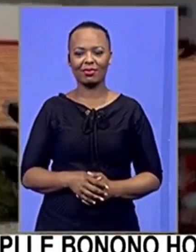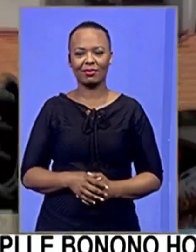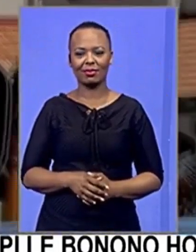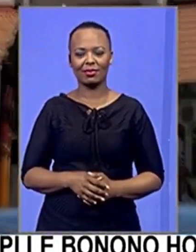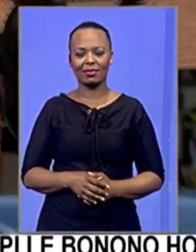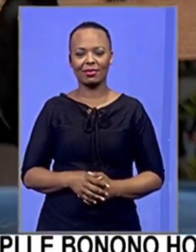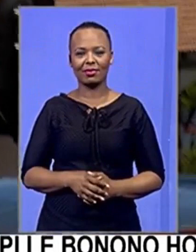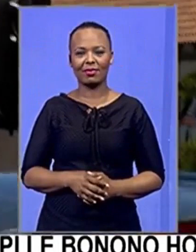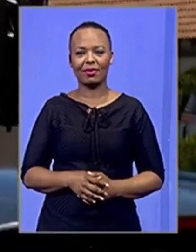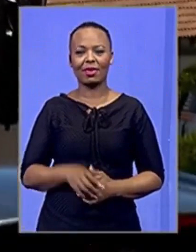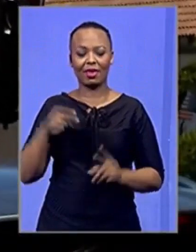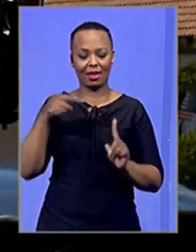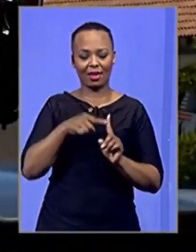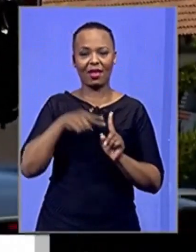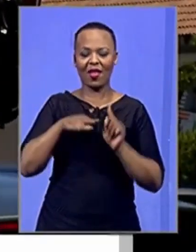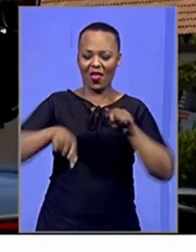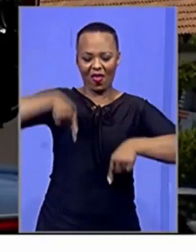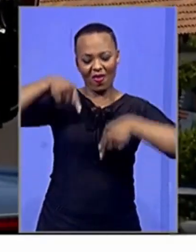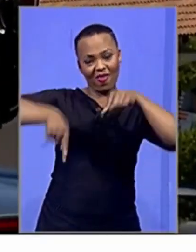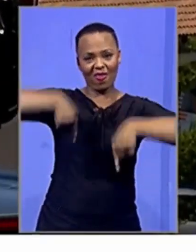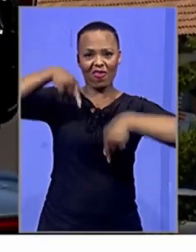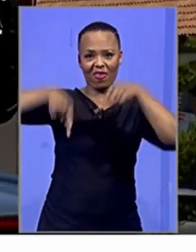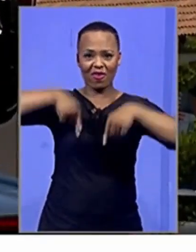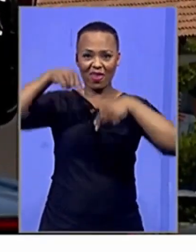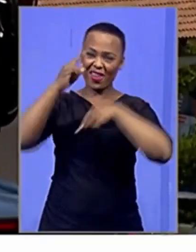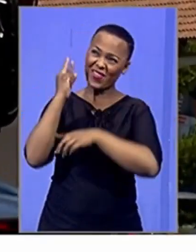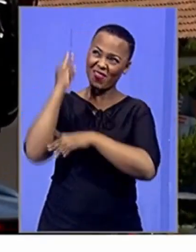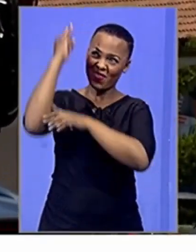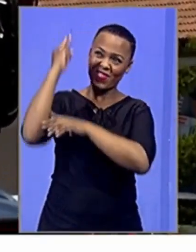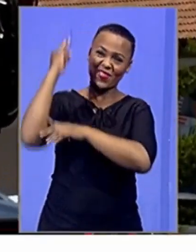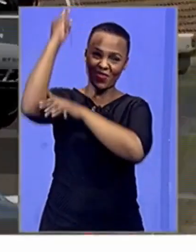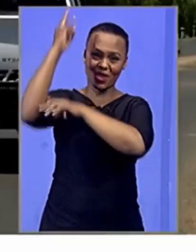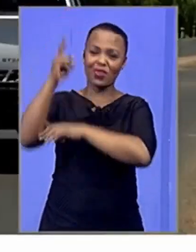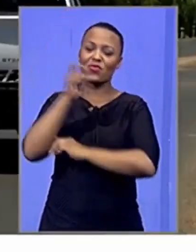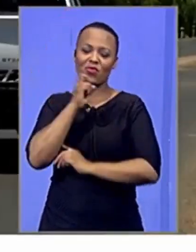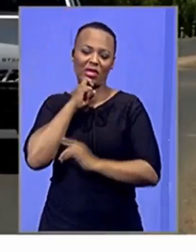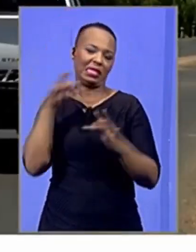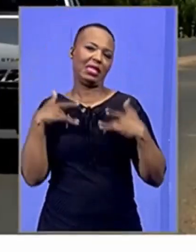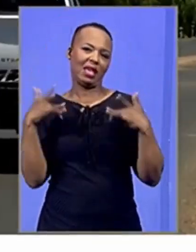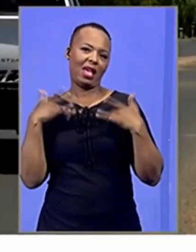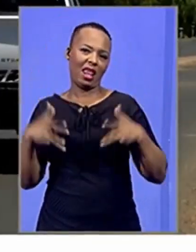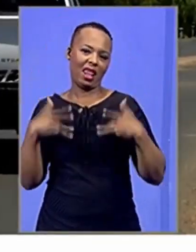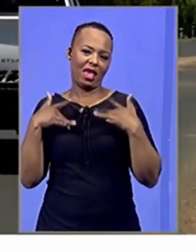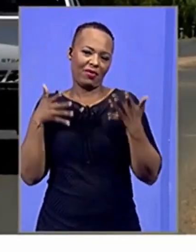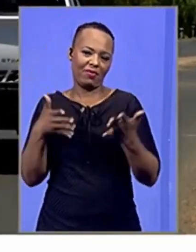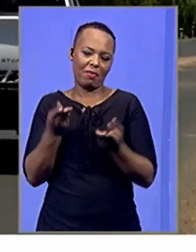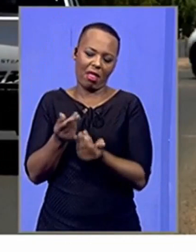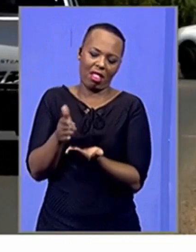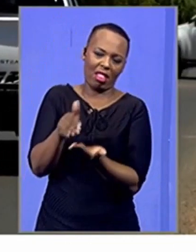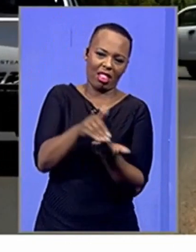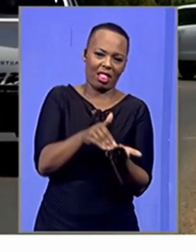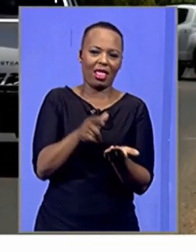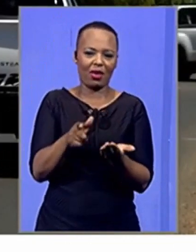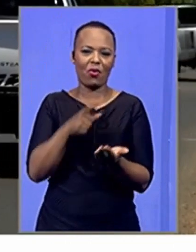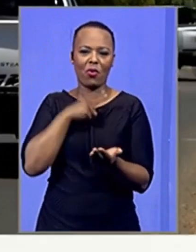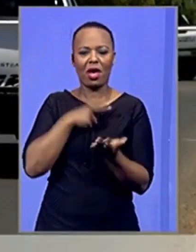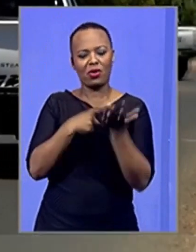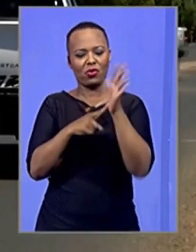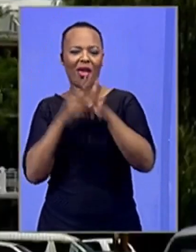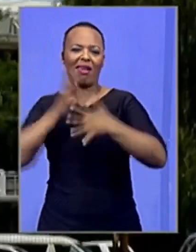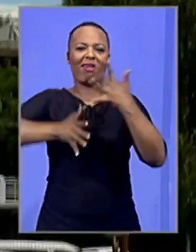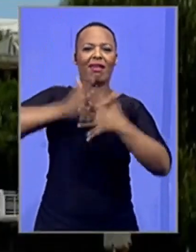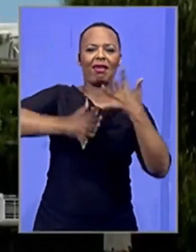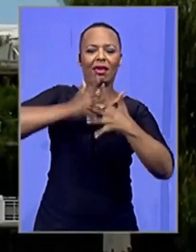Ho tsamaya ka dithupa mebileng ke seo Thato Hlabong a iphedisang ka sona. Hlabong ya dilemo di 18 o re o ile a tshwanela ho